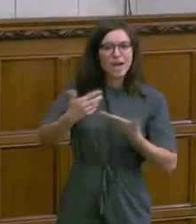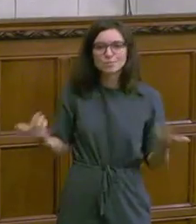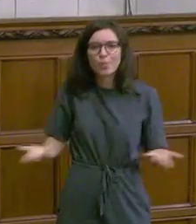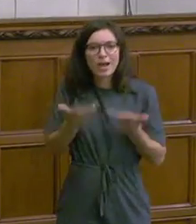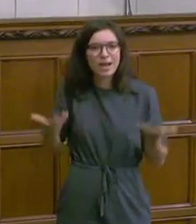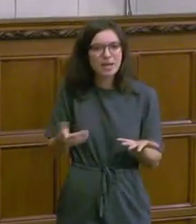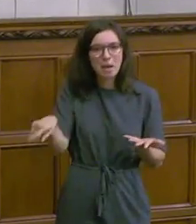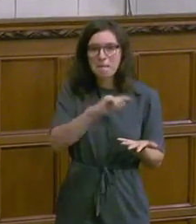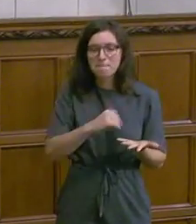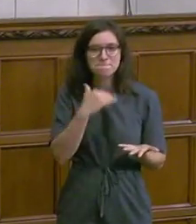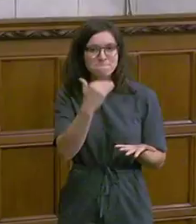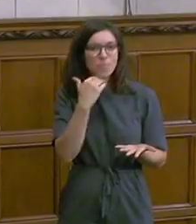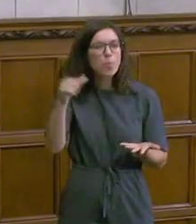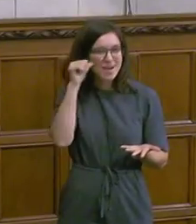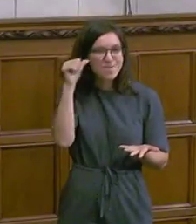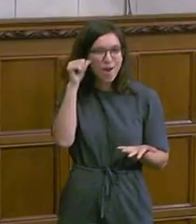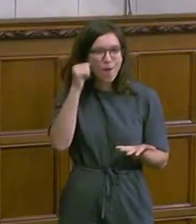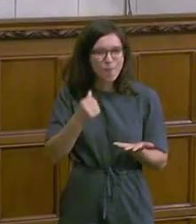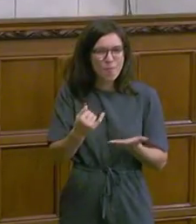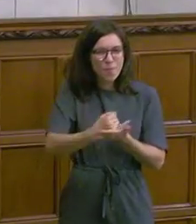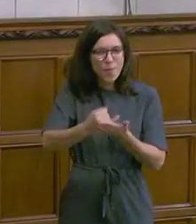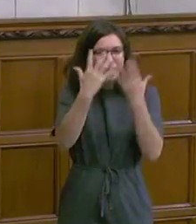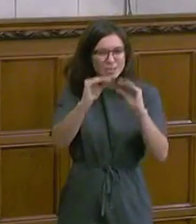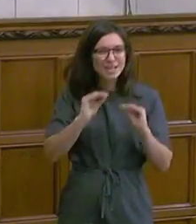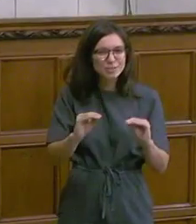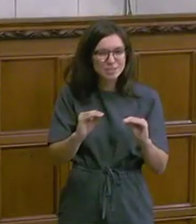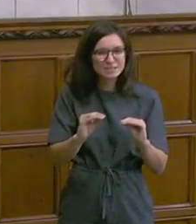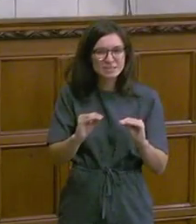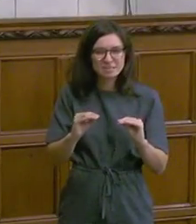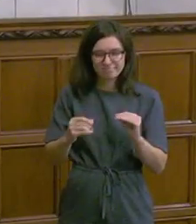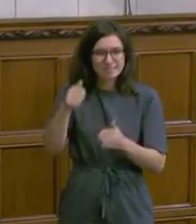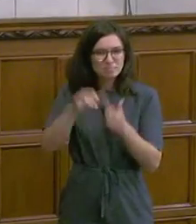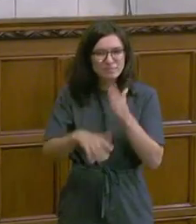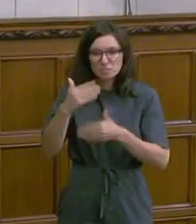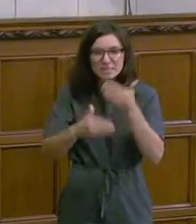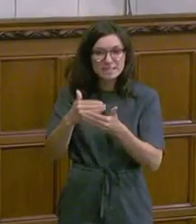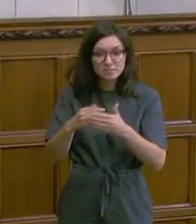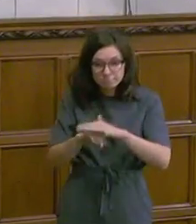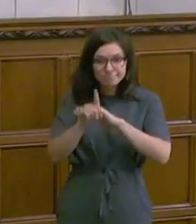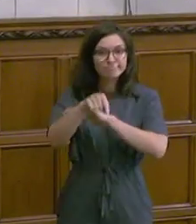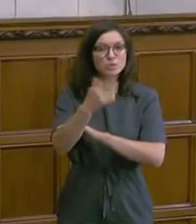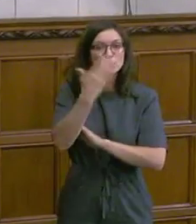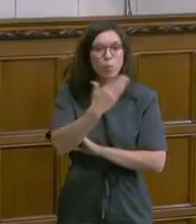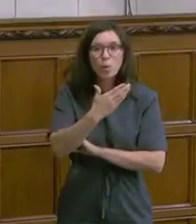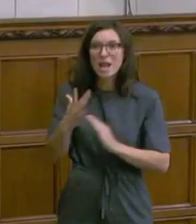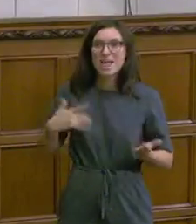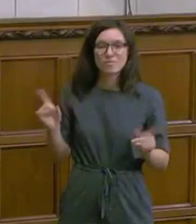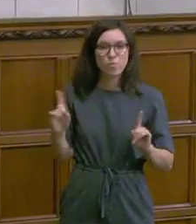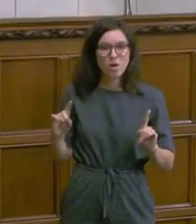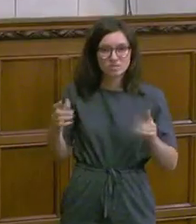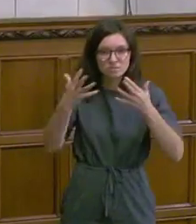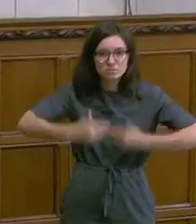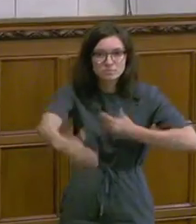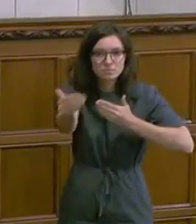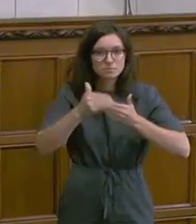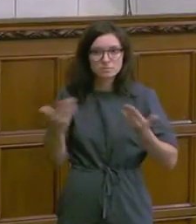work, because we know, of course, that poorer educational opportunities also means poorer opportunities for life, and that impacts on things like